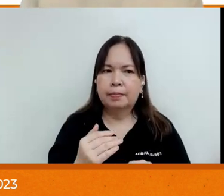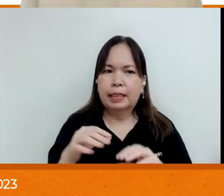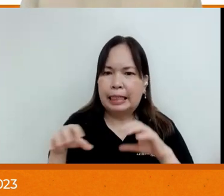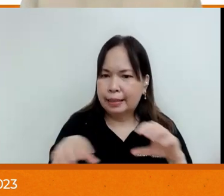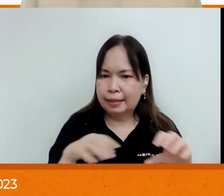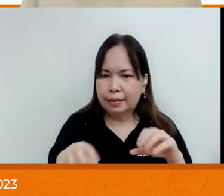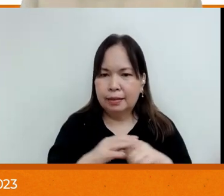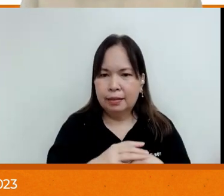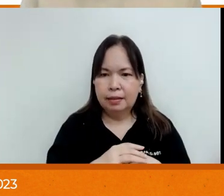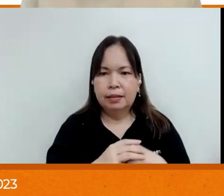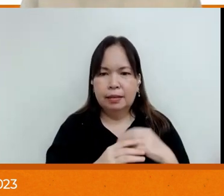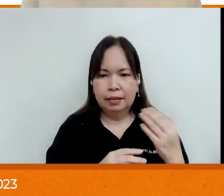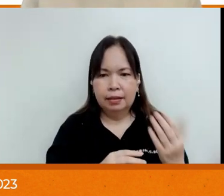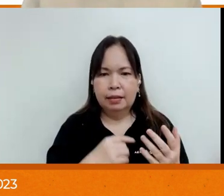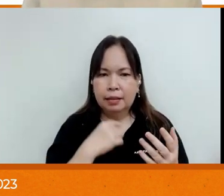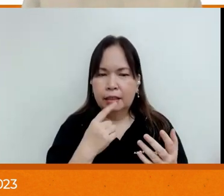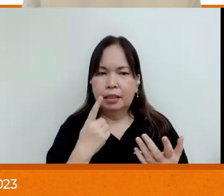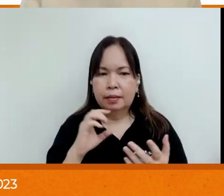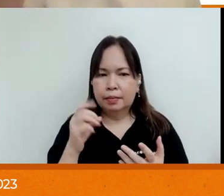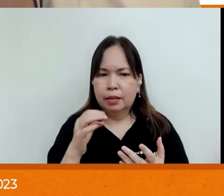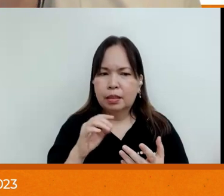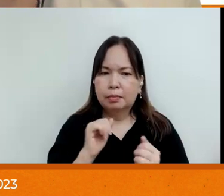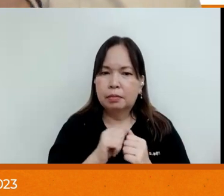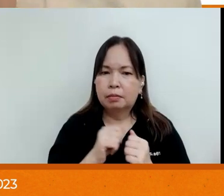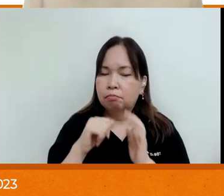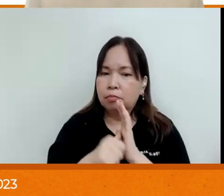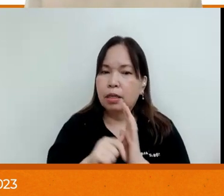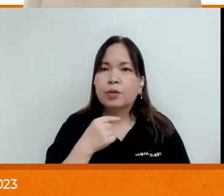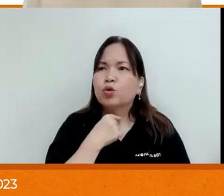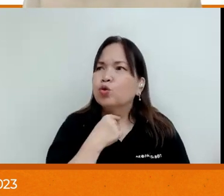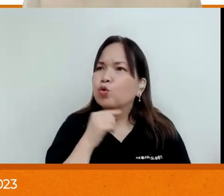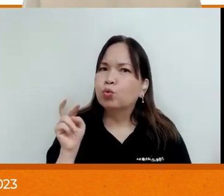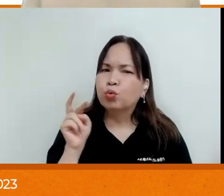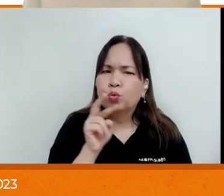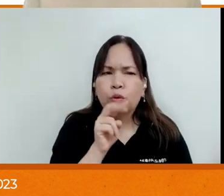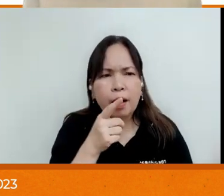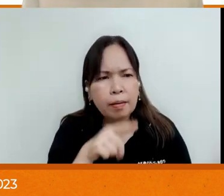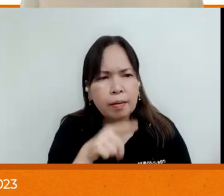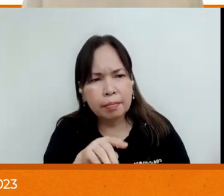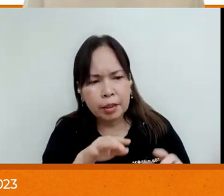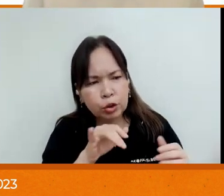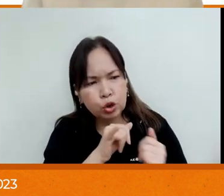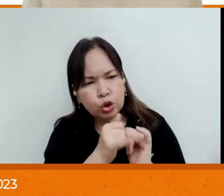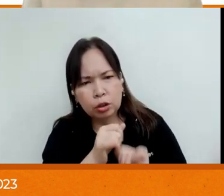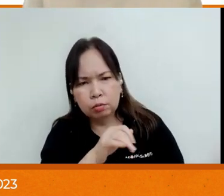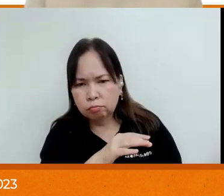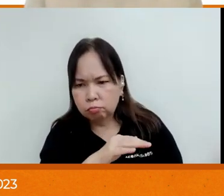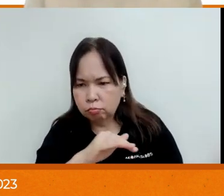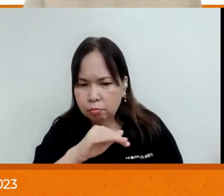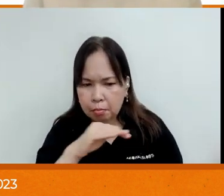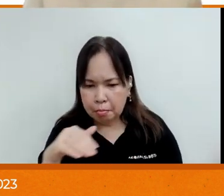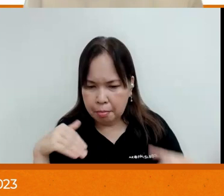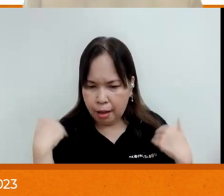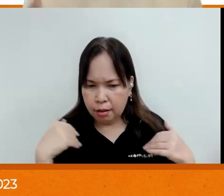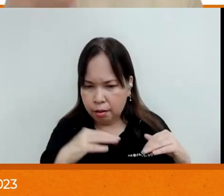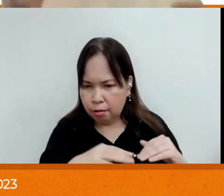Sherry has emphasized being curious about changes in the behavior of children and teens. Let's be curious, compassionately curious,